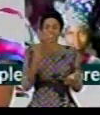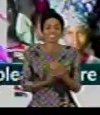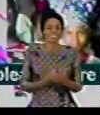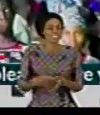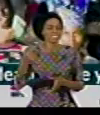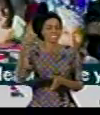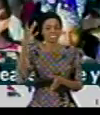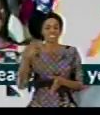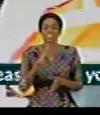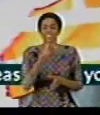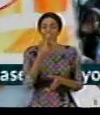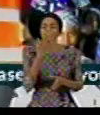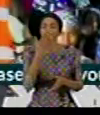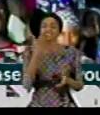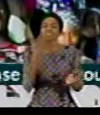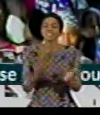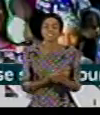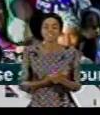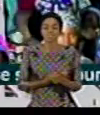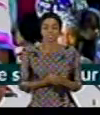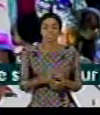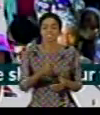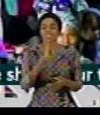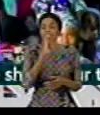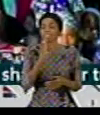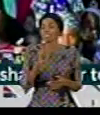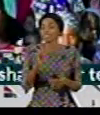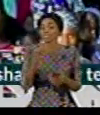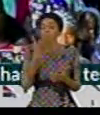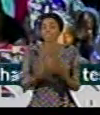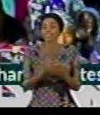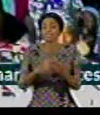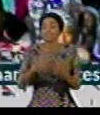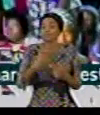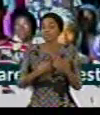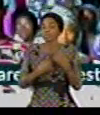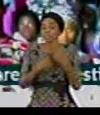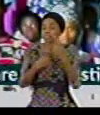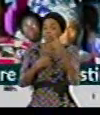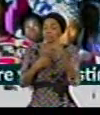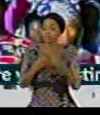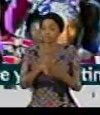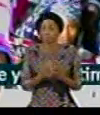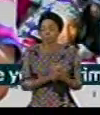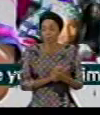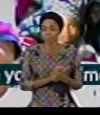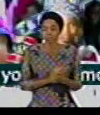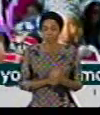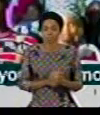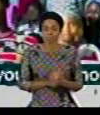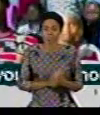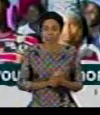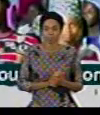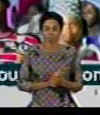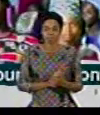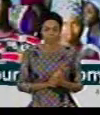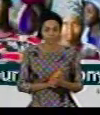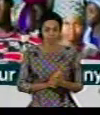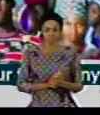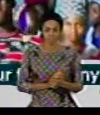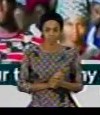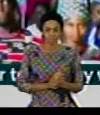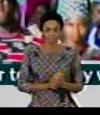is good. He's good to me. And it's good to you. My name is Adiye Igbenga. I'm living at